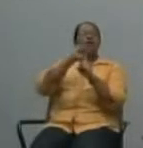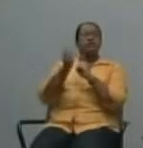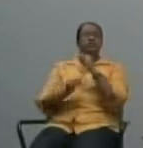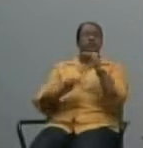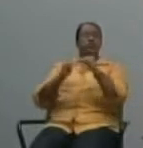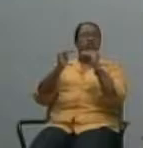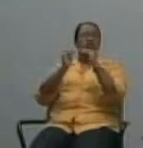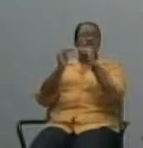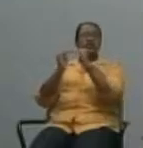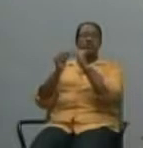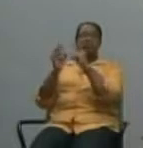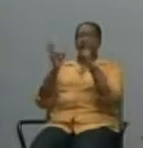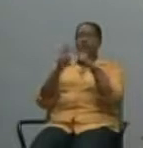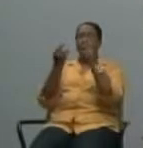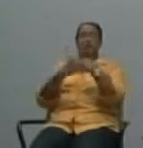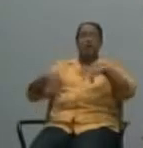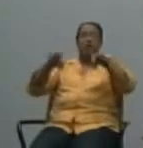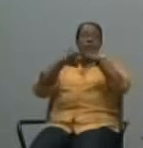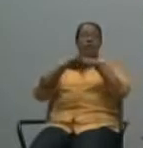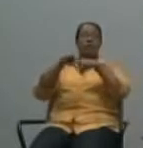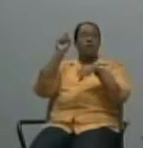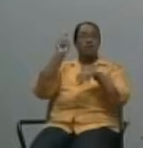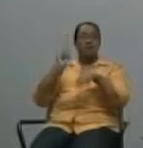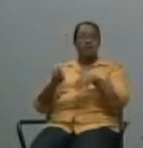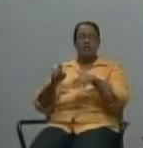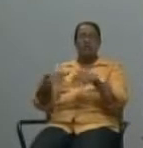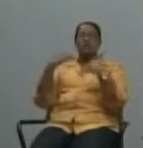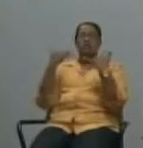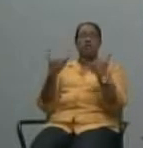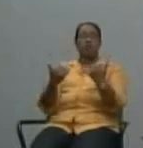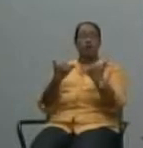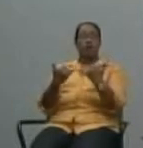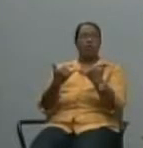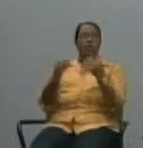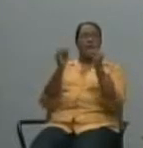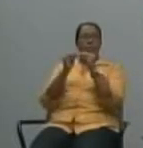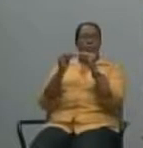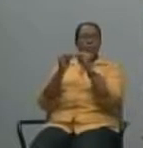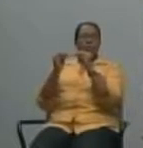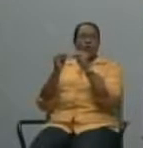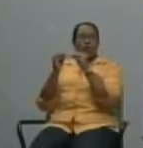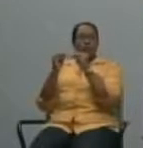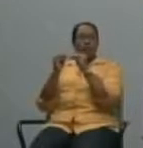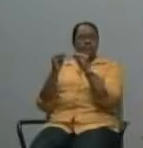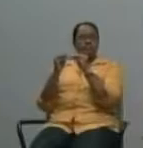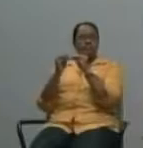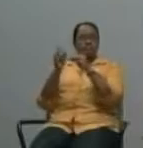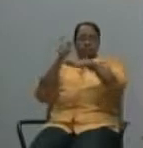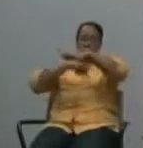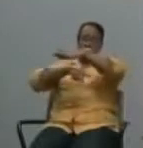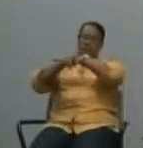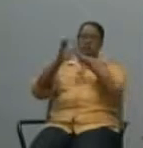so urgent and necessary now, perhaps even more than in the Prophet's